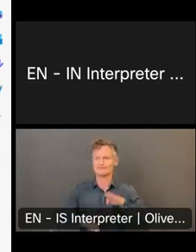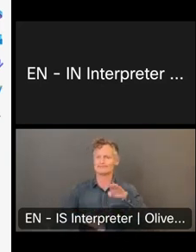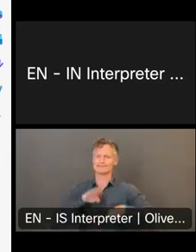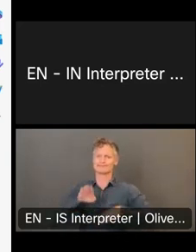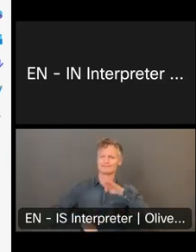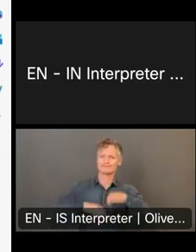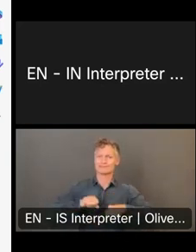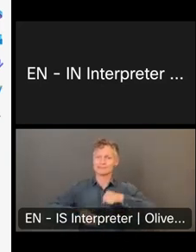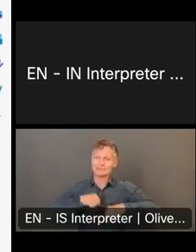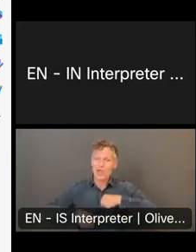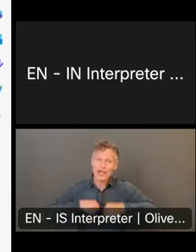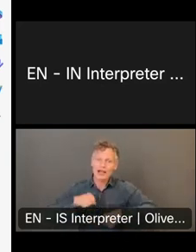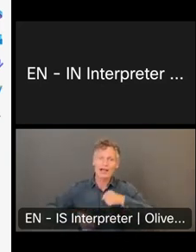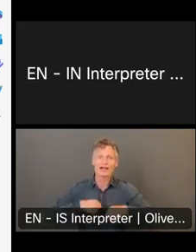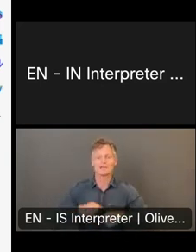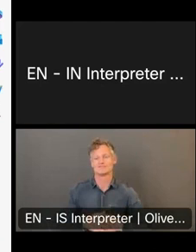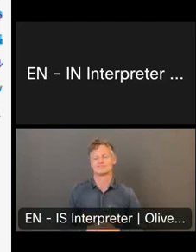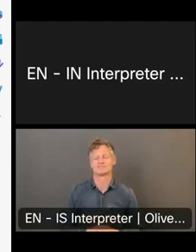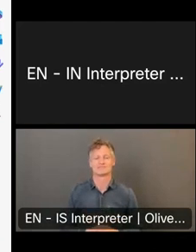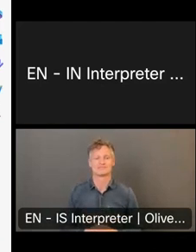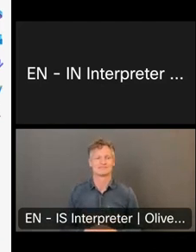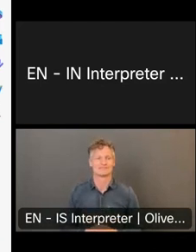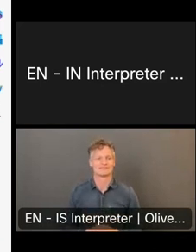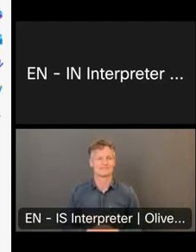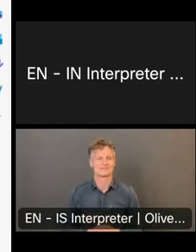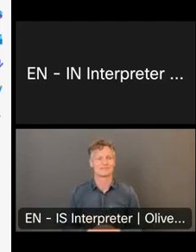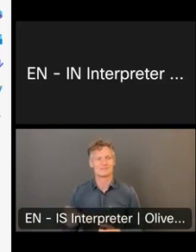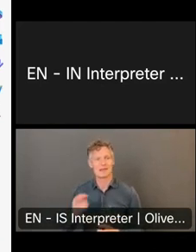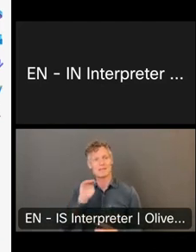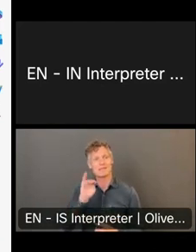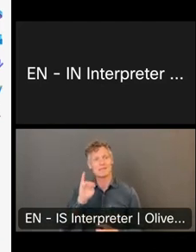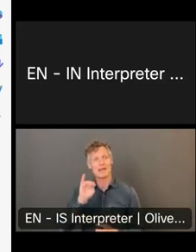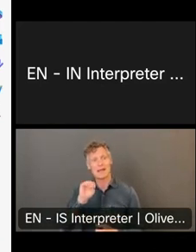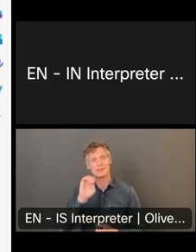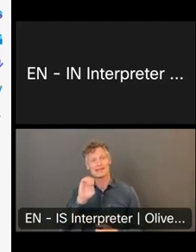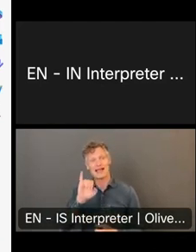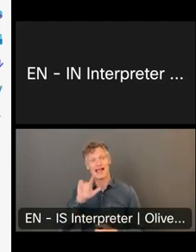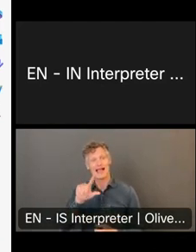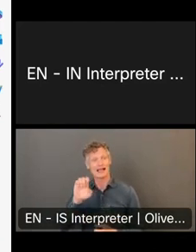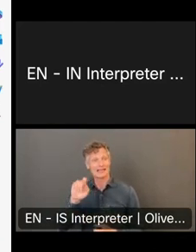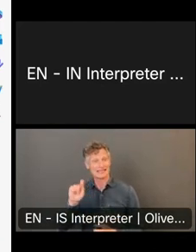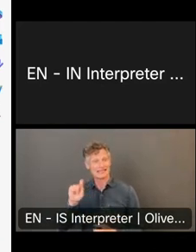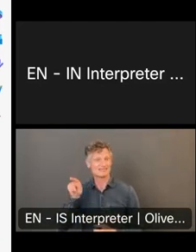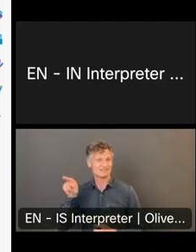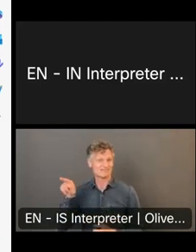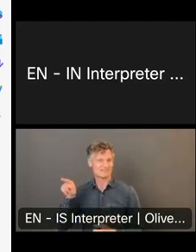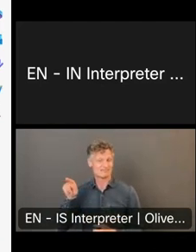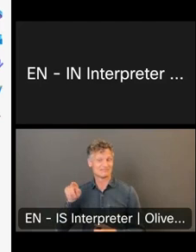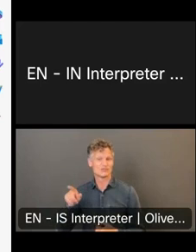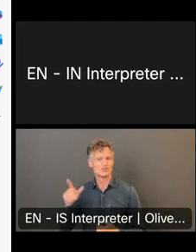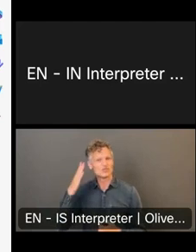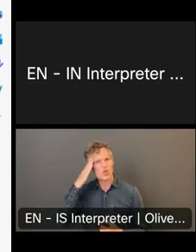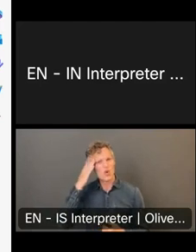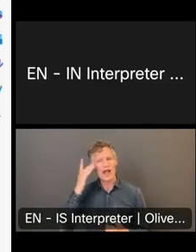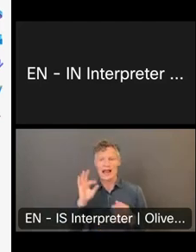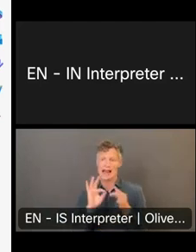grammaticalization, drawing on the realms of dead metaphors and negation. And you're familiar with this, I think, from historical linguistics. Each time a